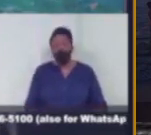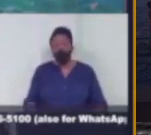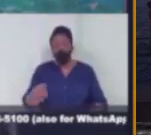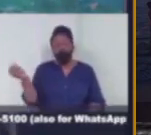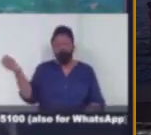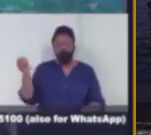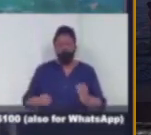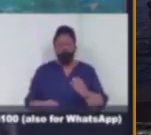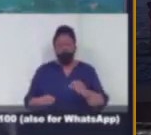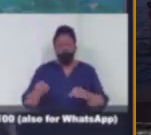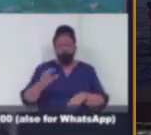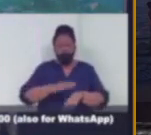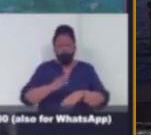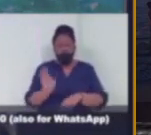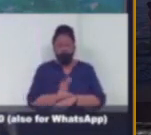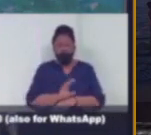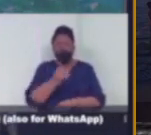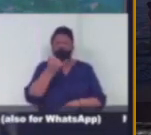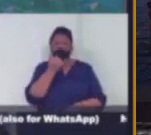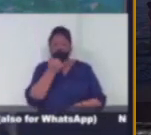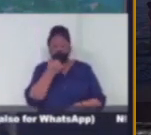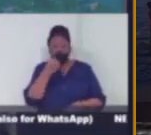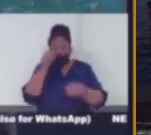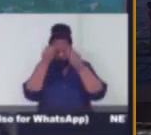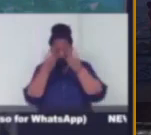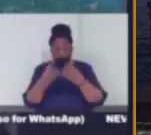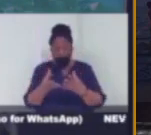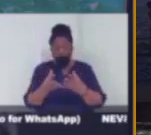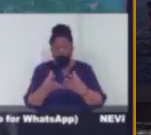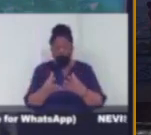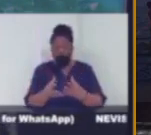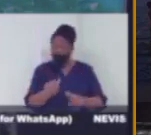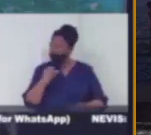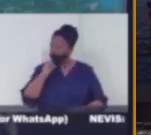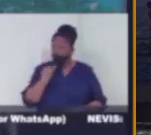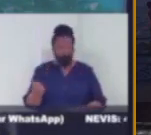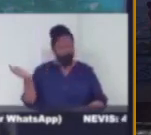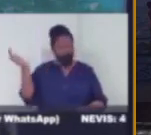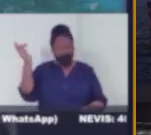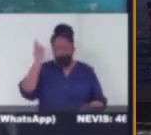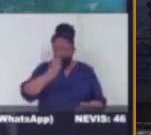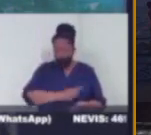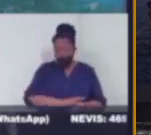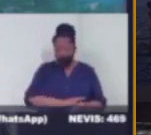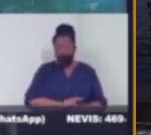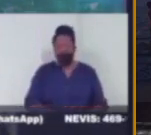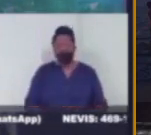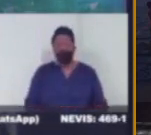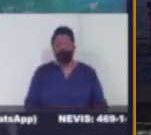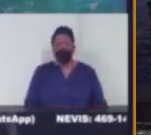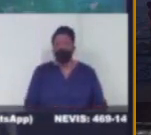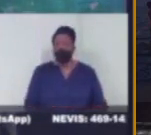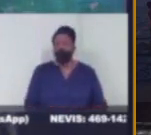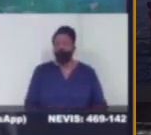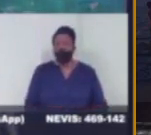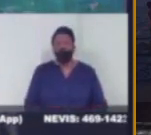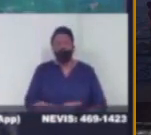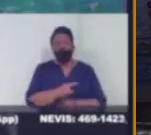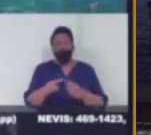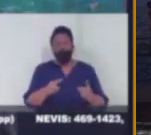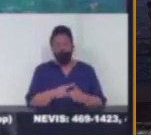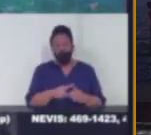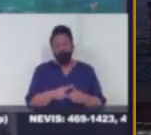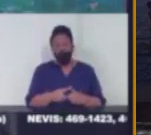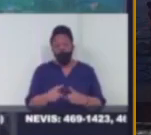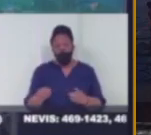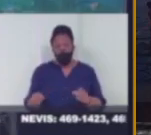knatravelform.kn for smooth processing of their online immigration and customs forms, as